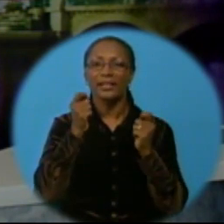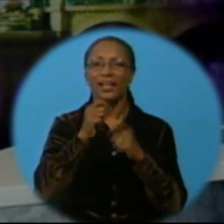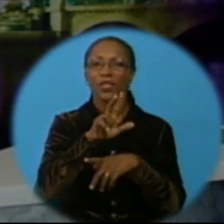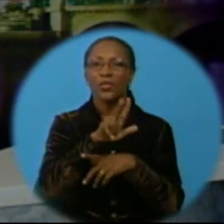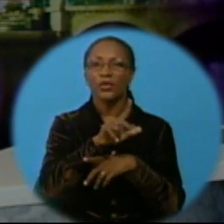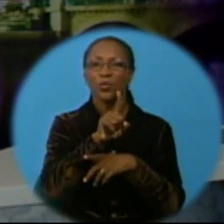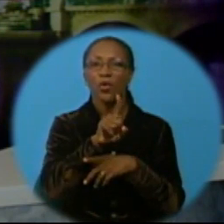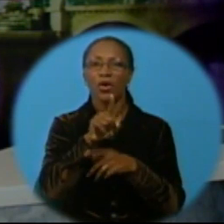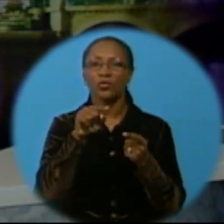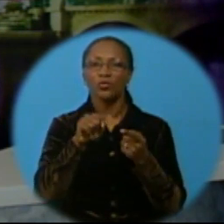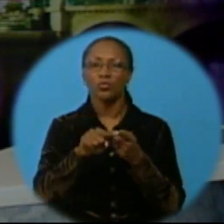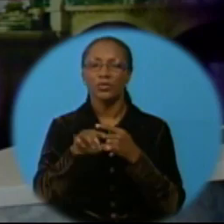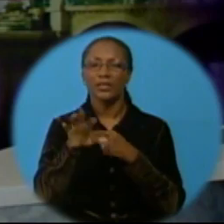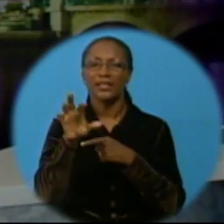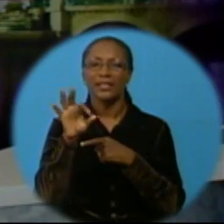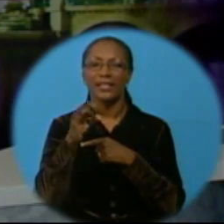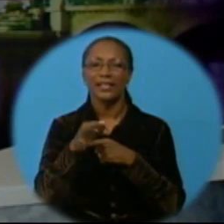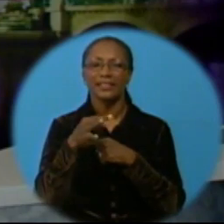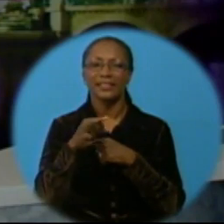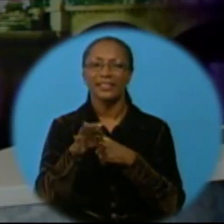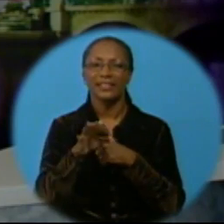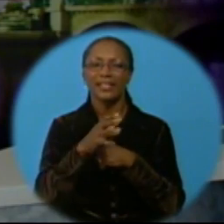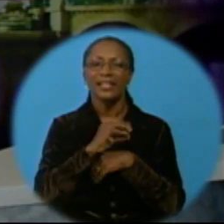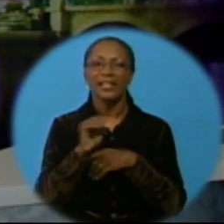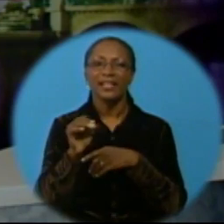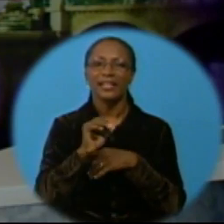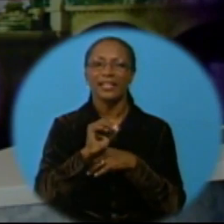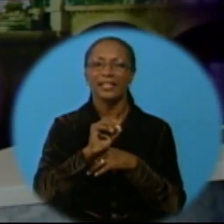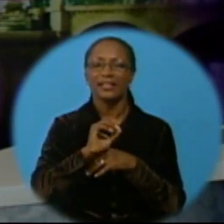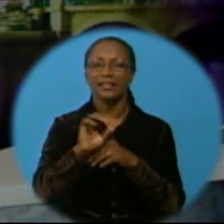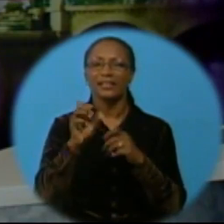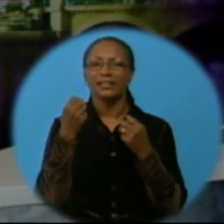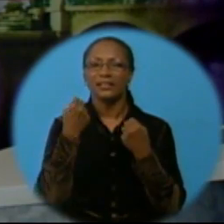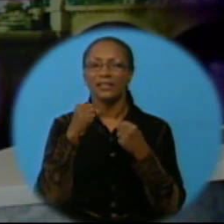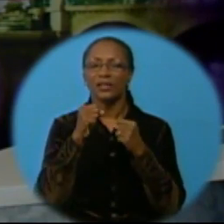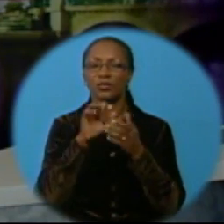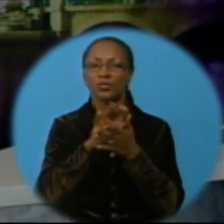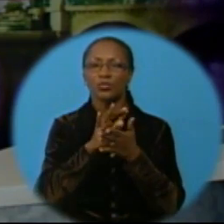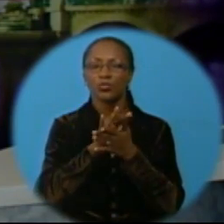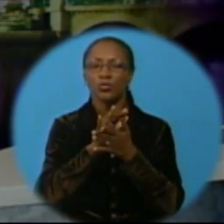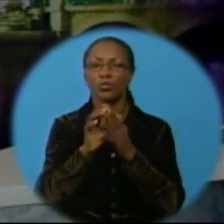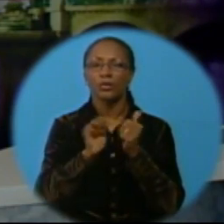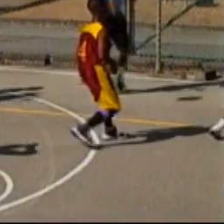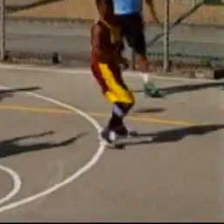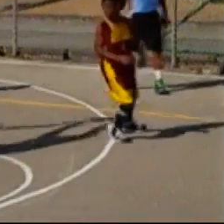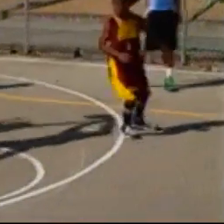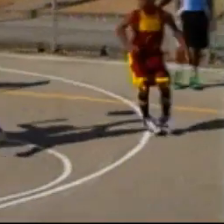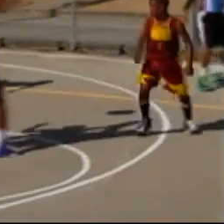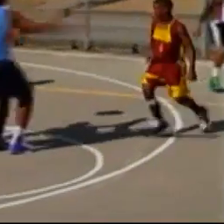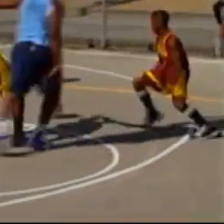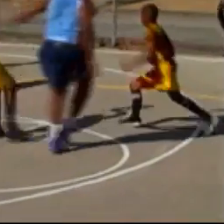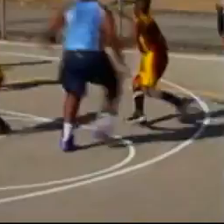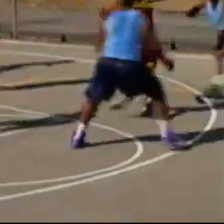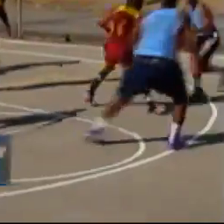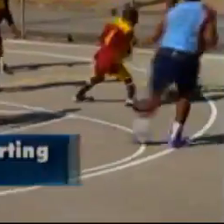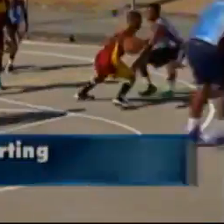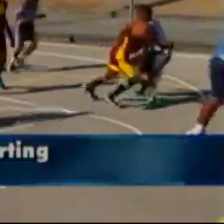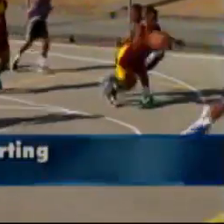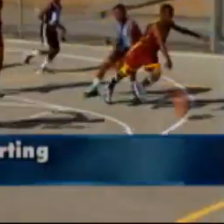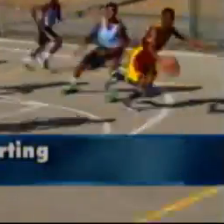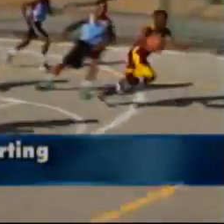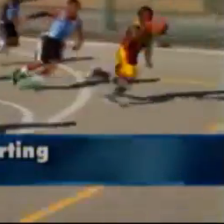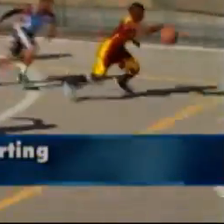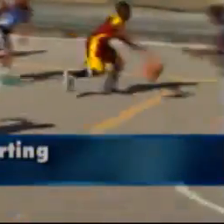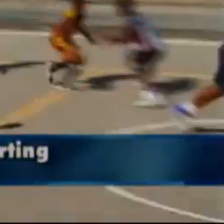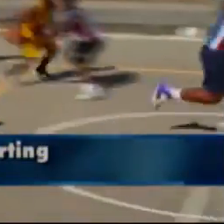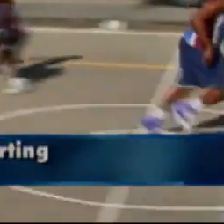co-operator General Insurance Secondary Schools Tournament. CBC's Shane Jones reports. Harrison College in maroon and gold taking